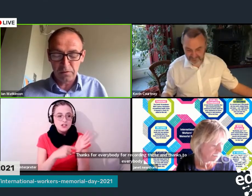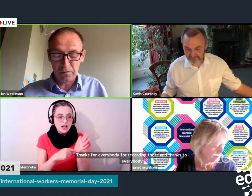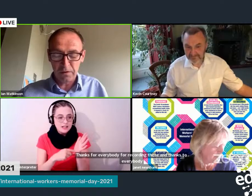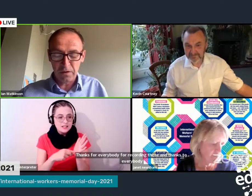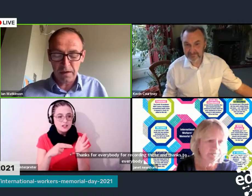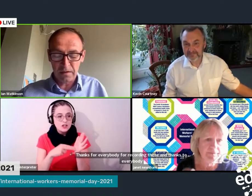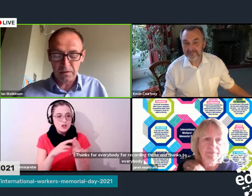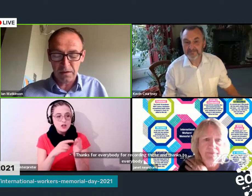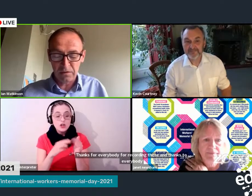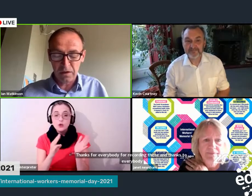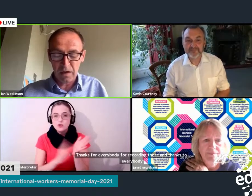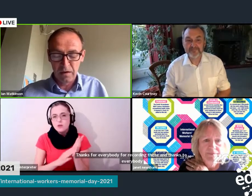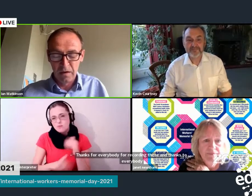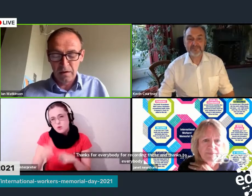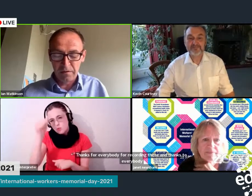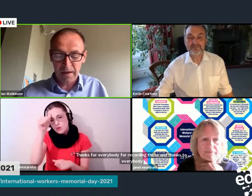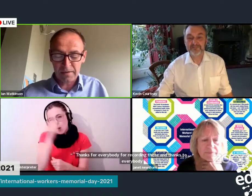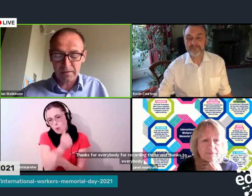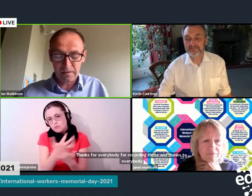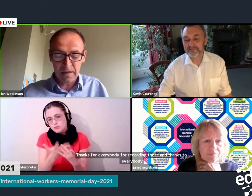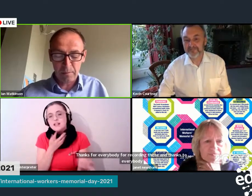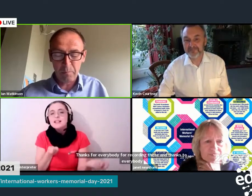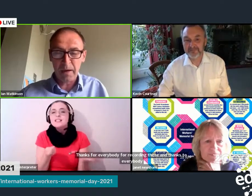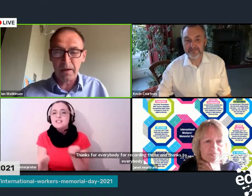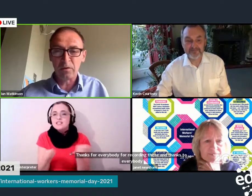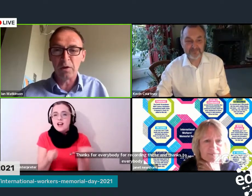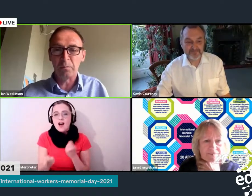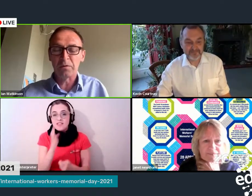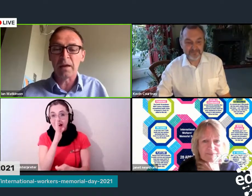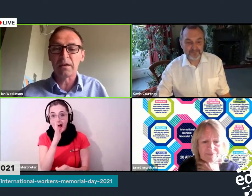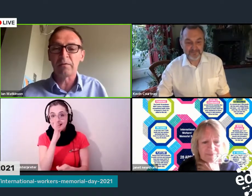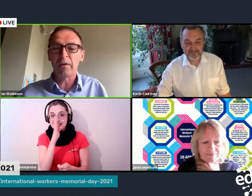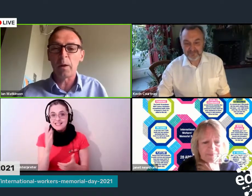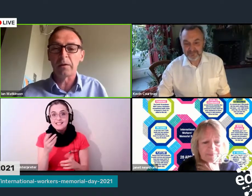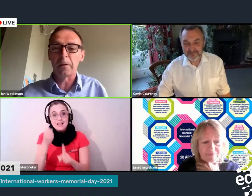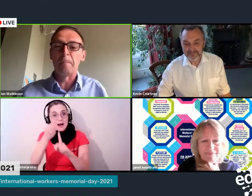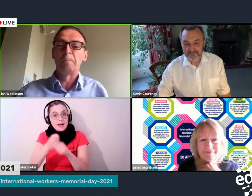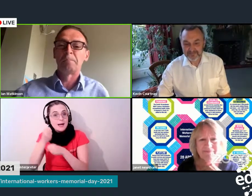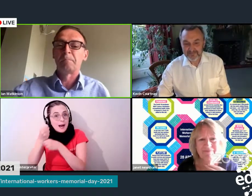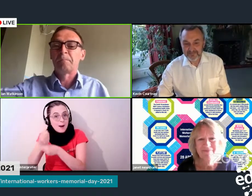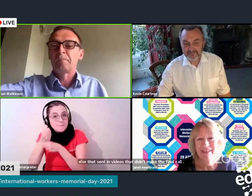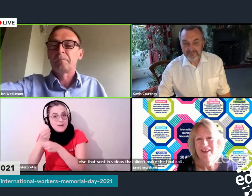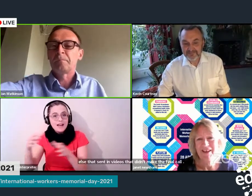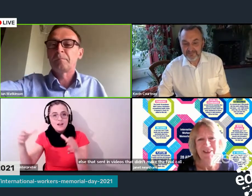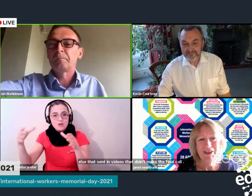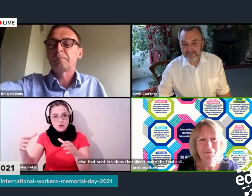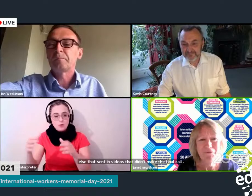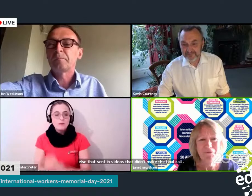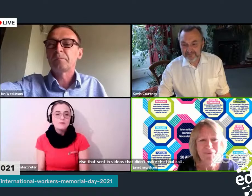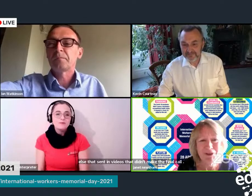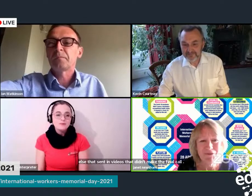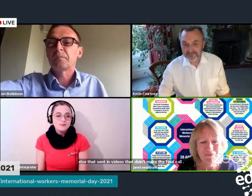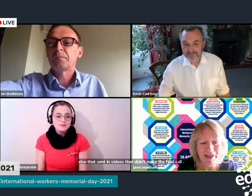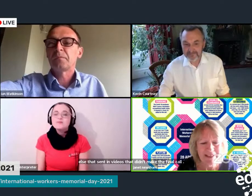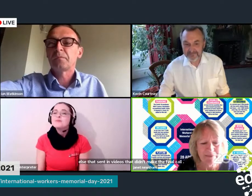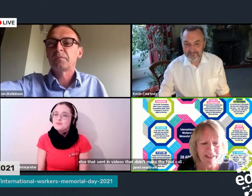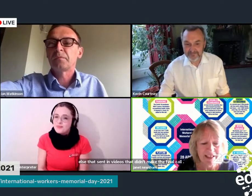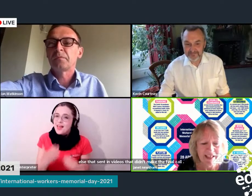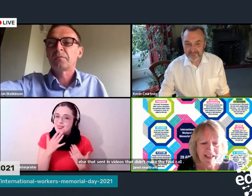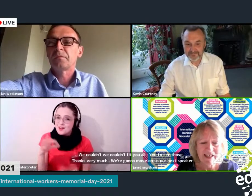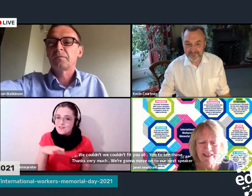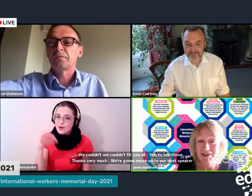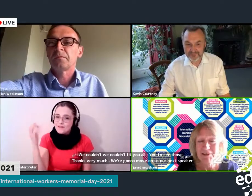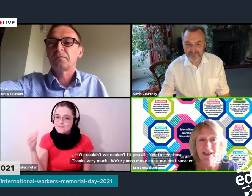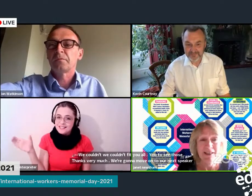to lots of you. Janet's the chair of the Hazards Campaign Group. Janet, you're very welcome. Thank you very much for inviting